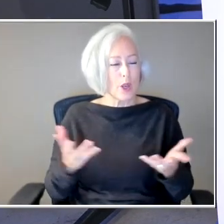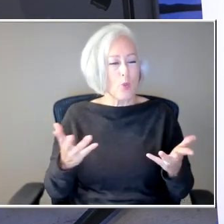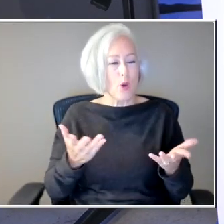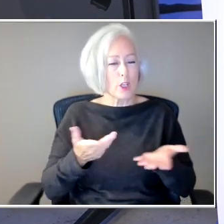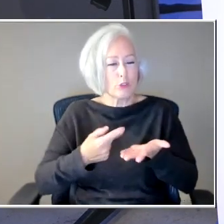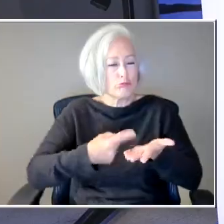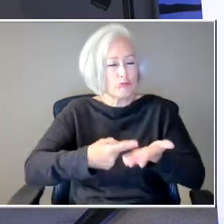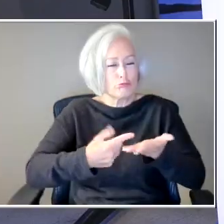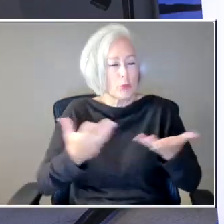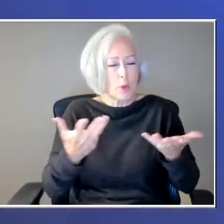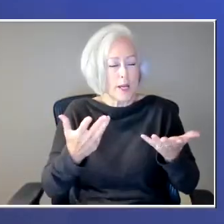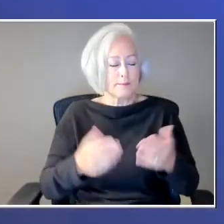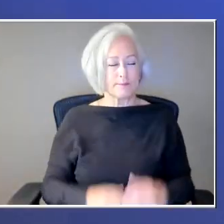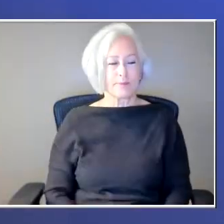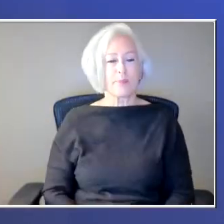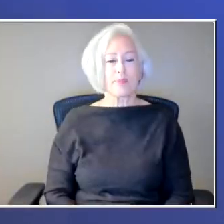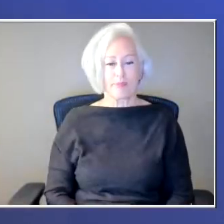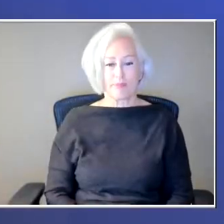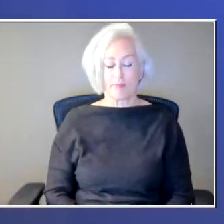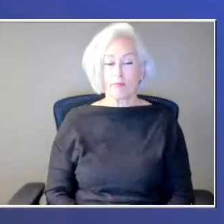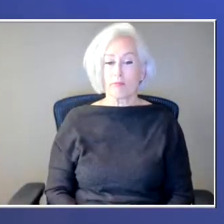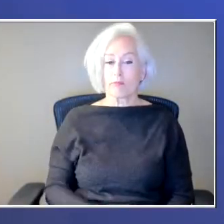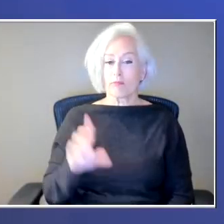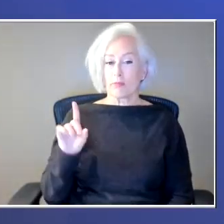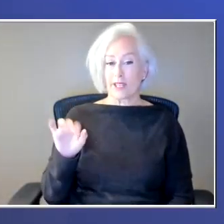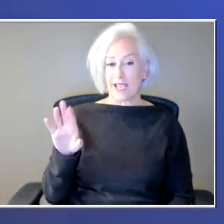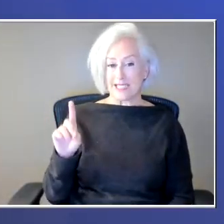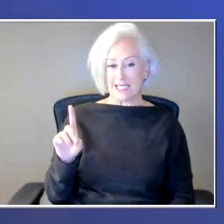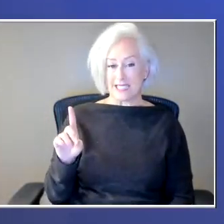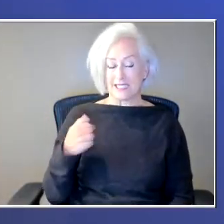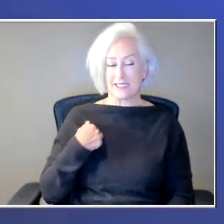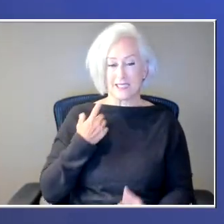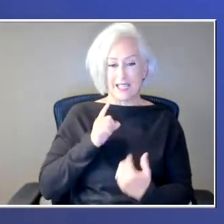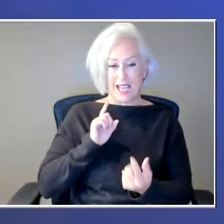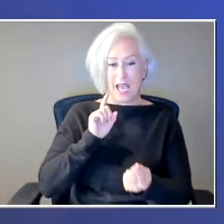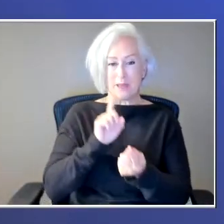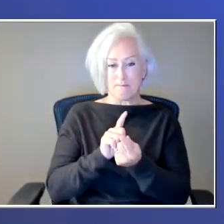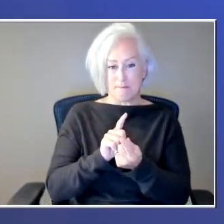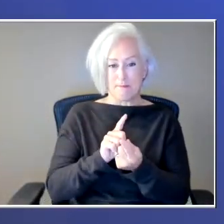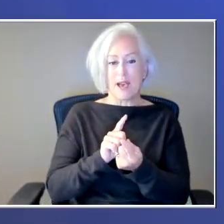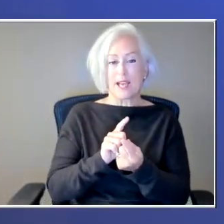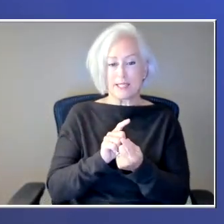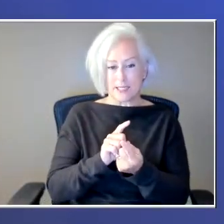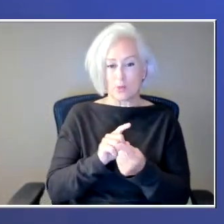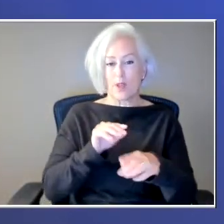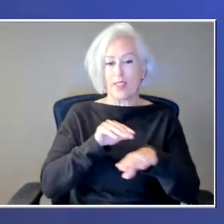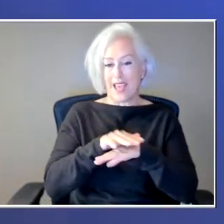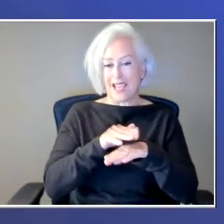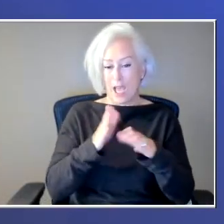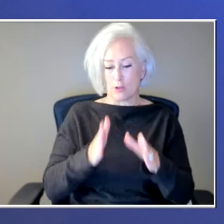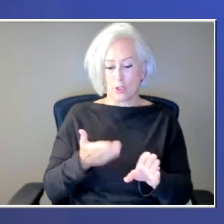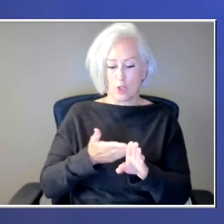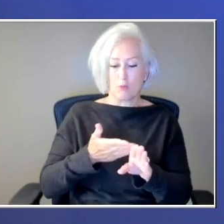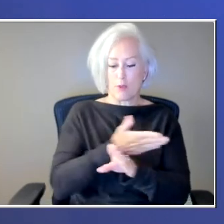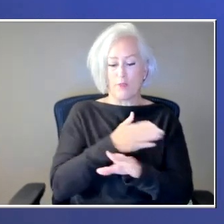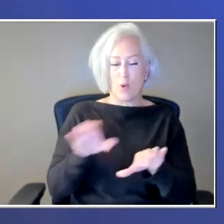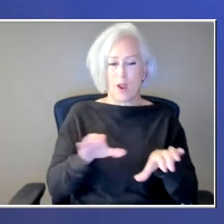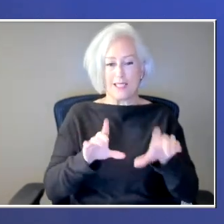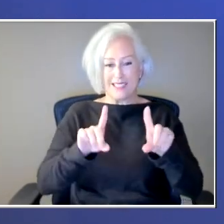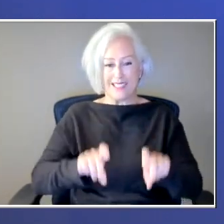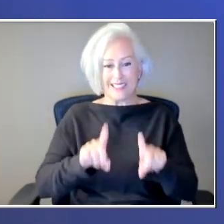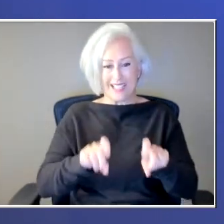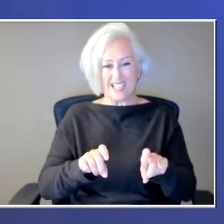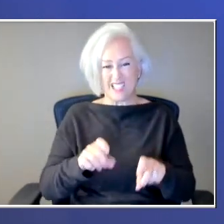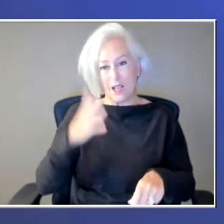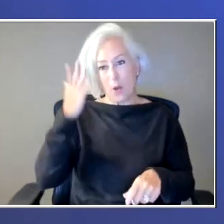I did at the very beginning. I actually met with her before I could even get tested, because like I mentioned, I was pregnant at the time